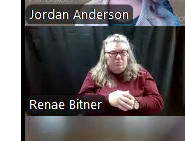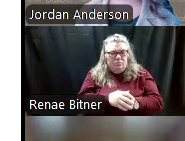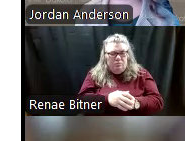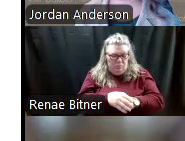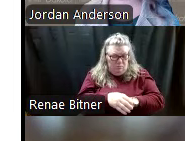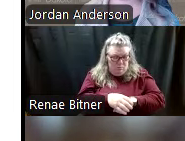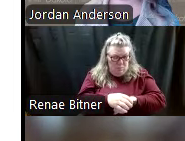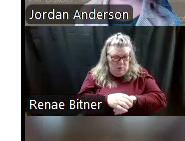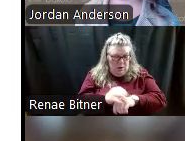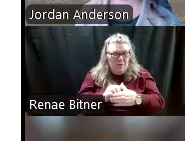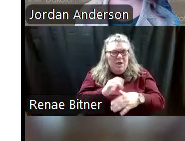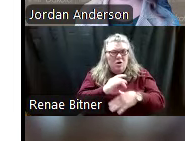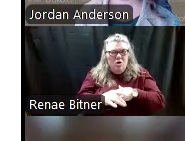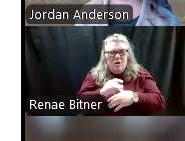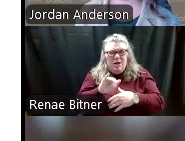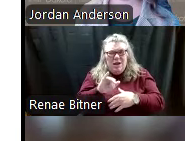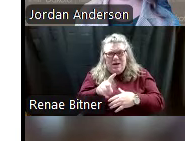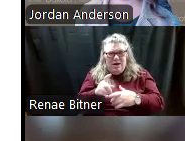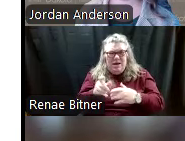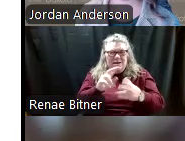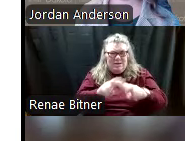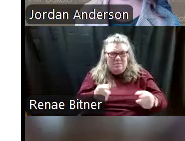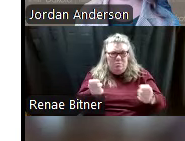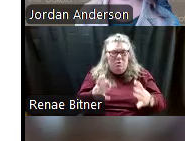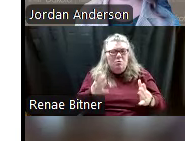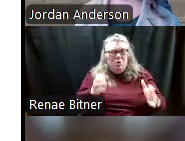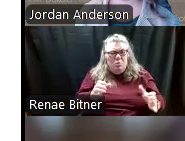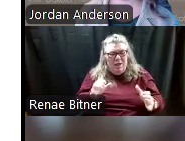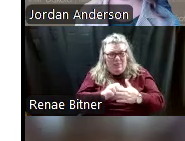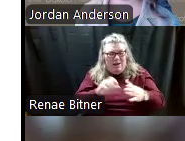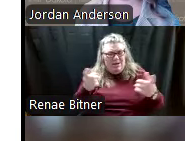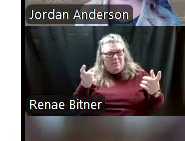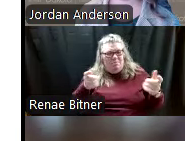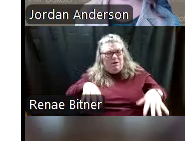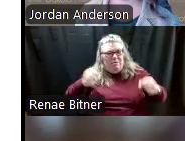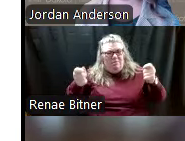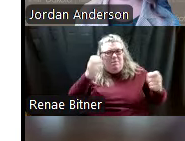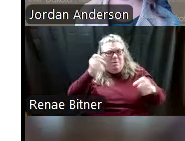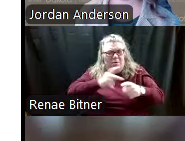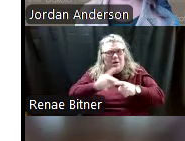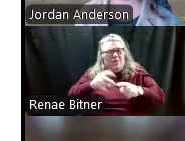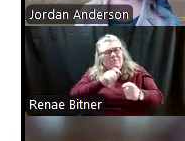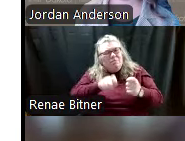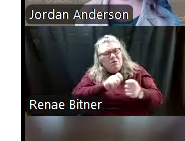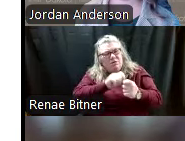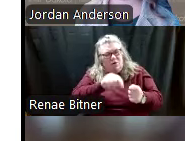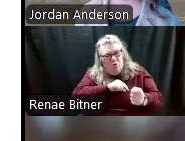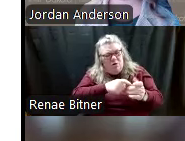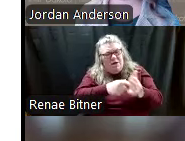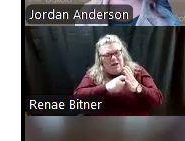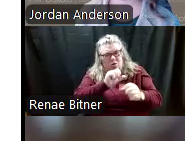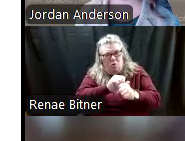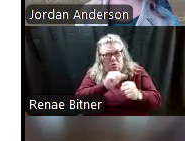So again, that early identification, assessment, and management, we want to be conducted by professionals that have the specific qualifications needed to work